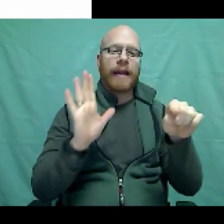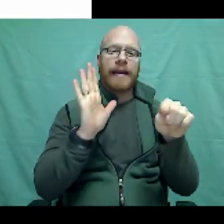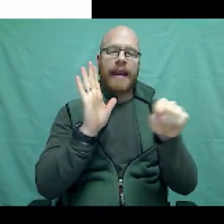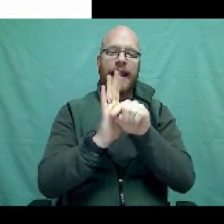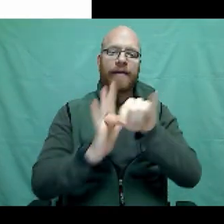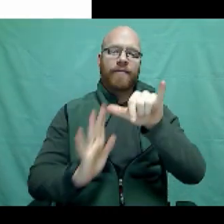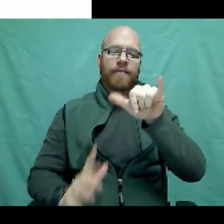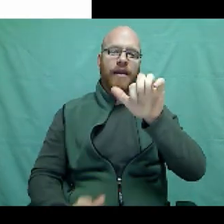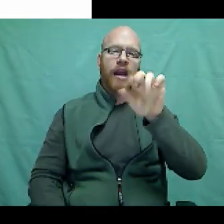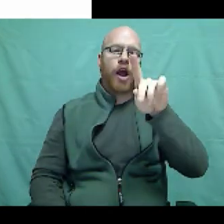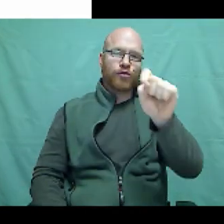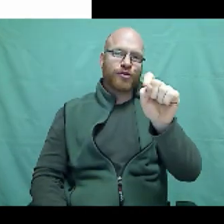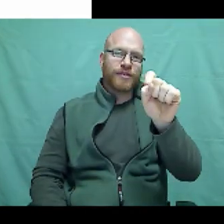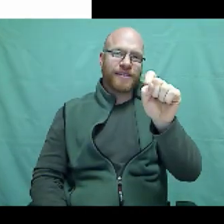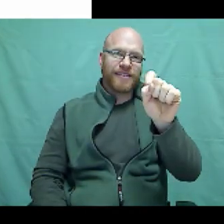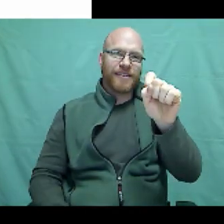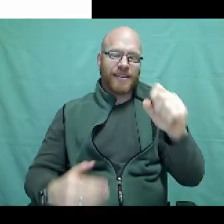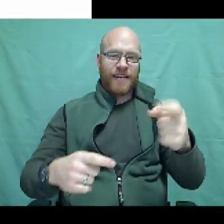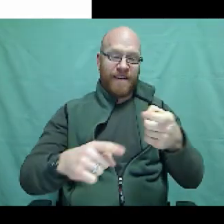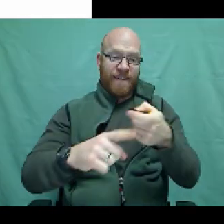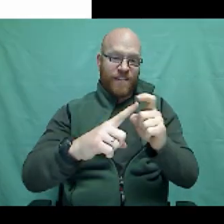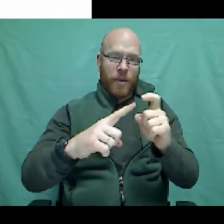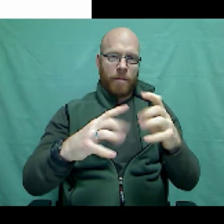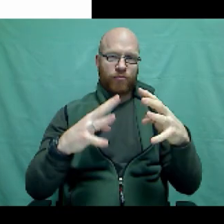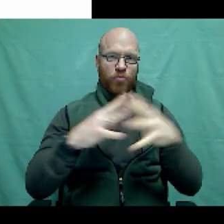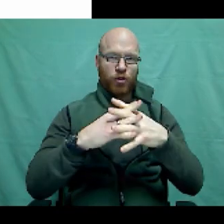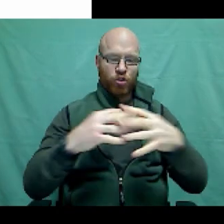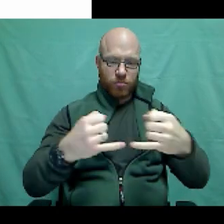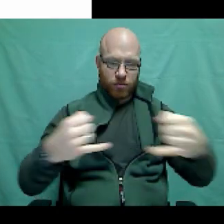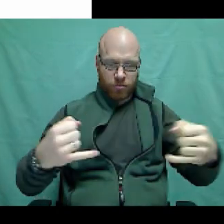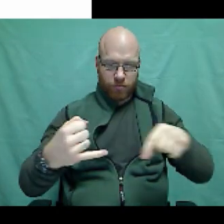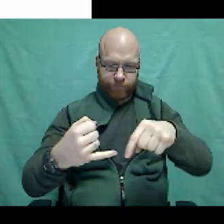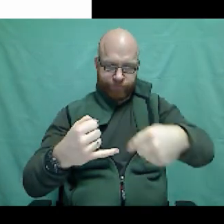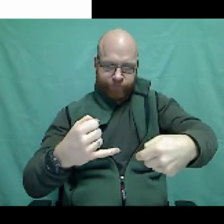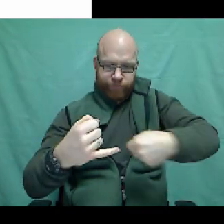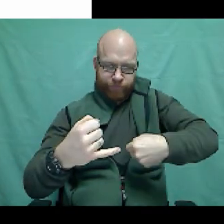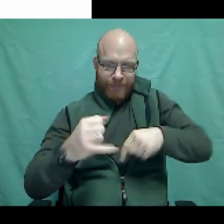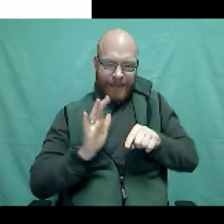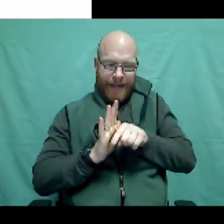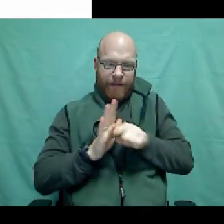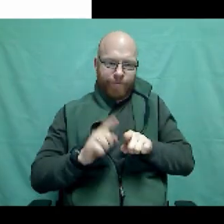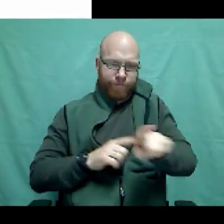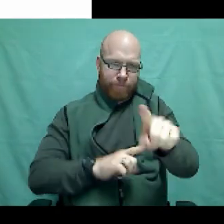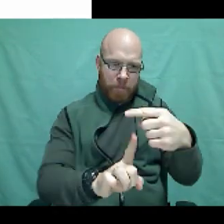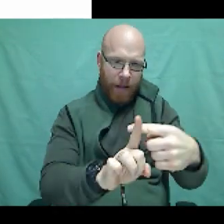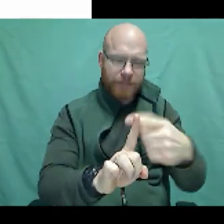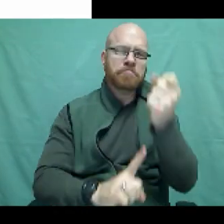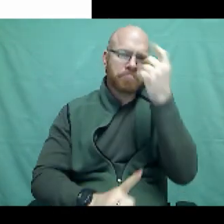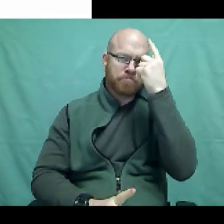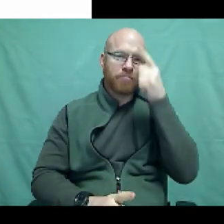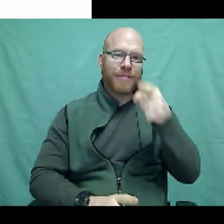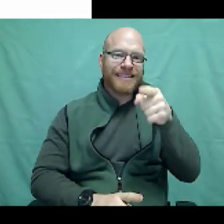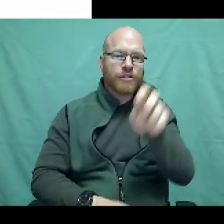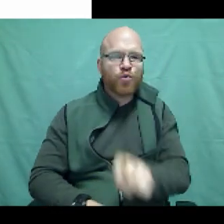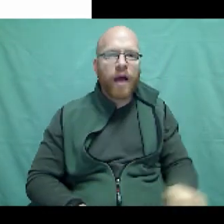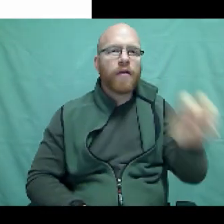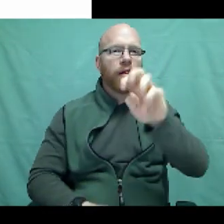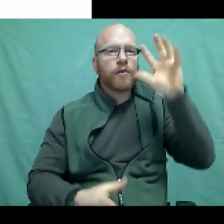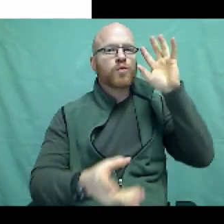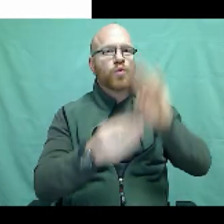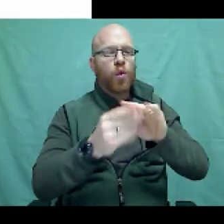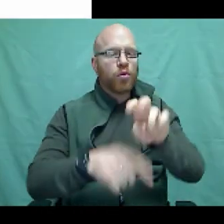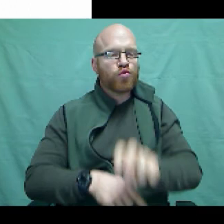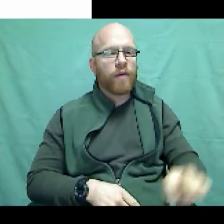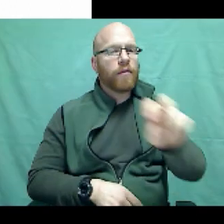about negative yards or from the line of scrimmage. You lost 5 yards, it's negative 5 yards, but we're